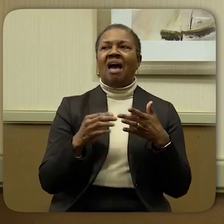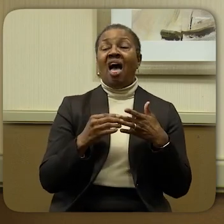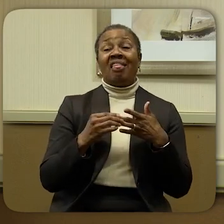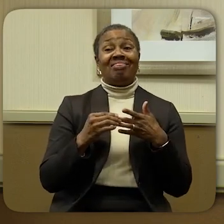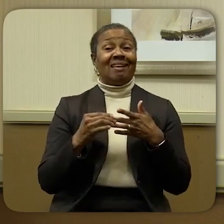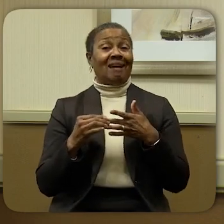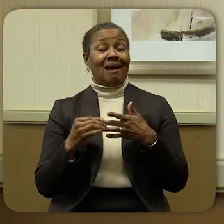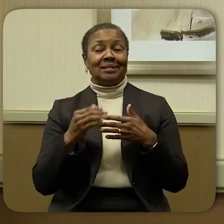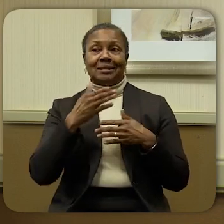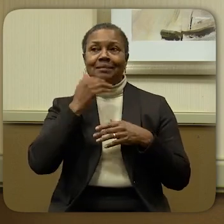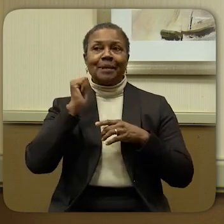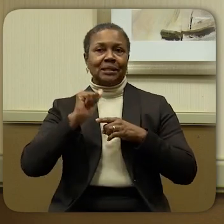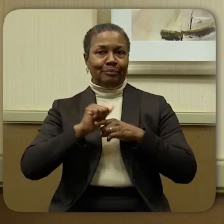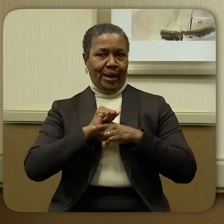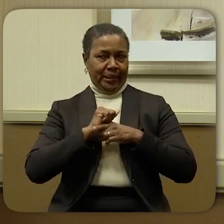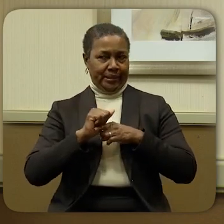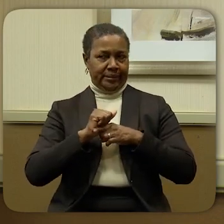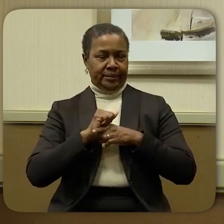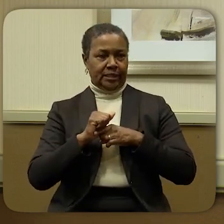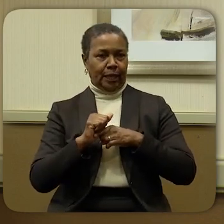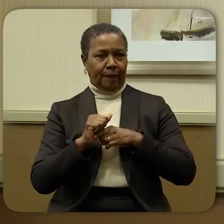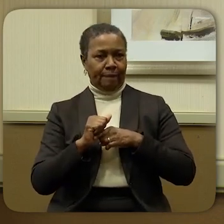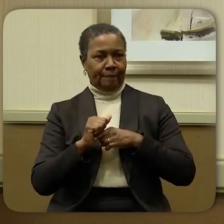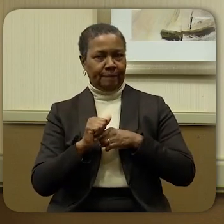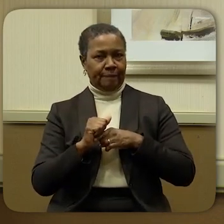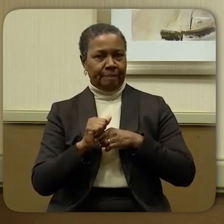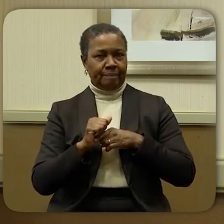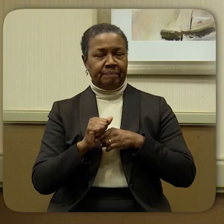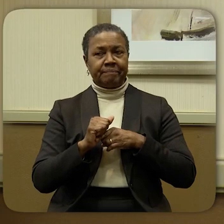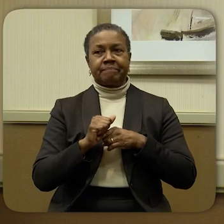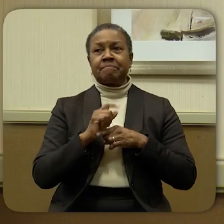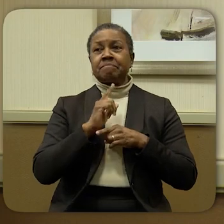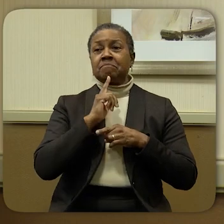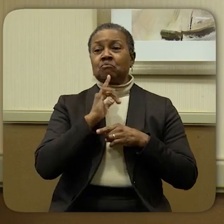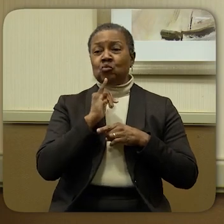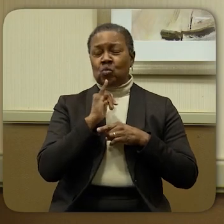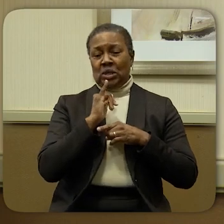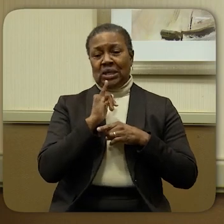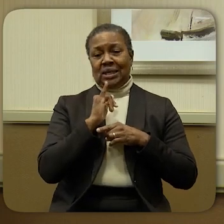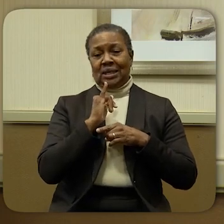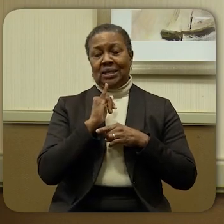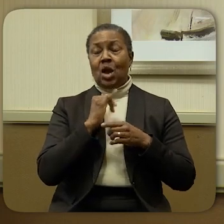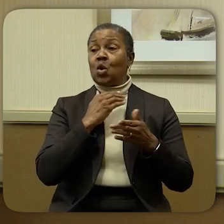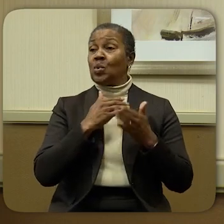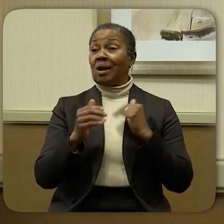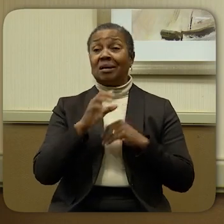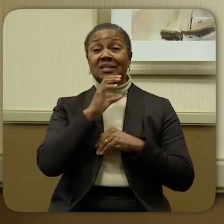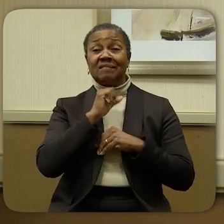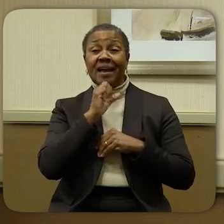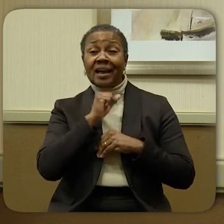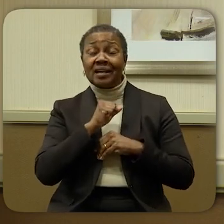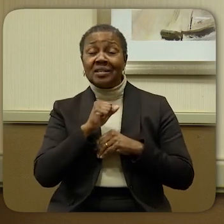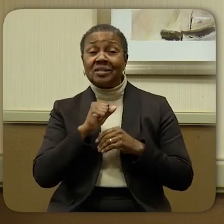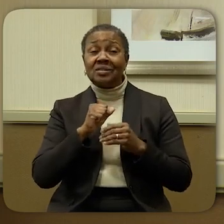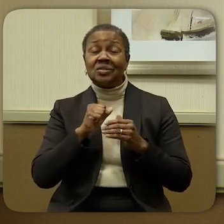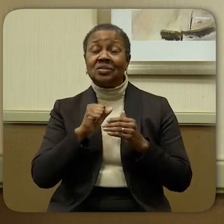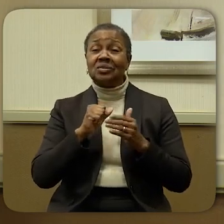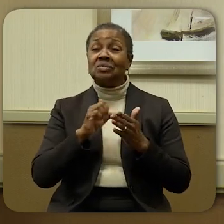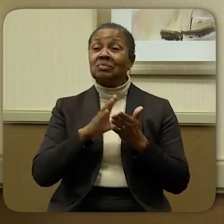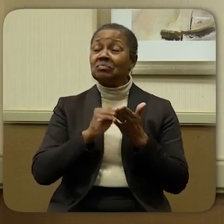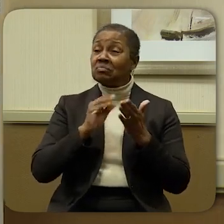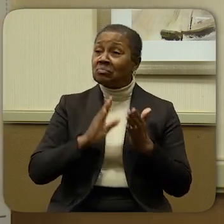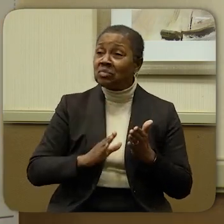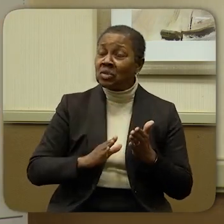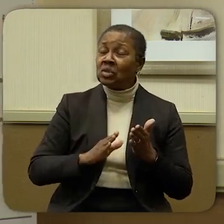is best practice. So, I mean, ideally, regardless of age, students should be able to be like affirmed in